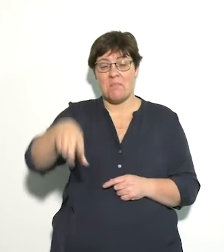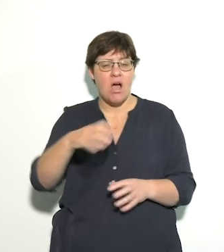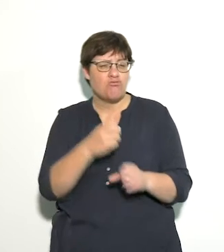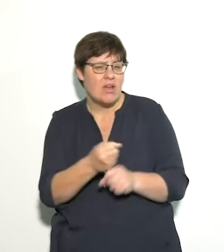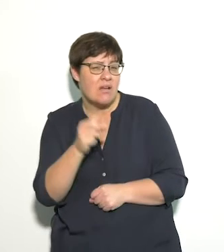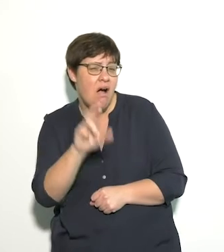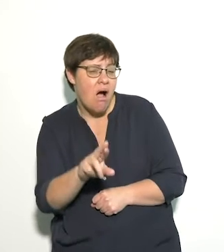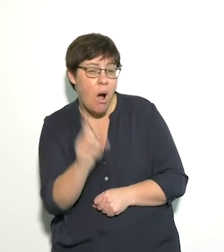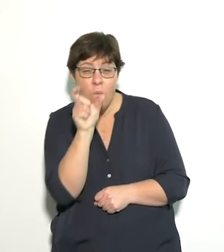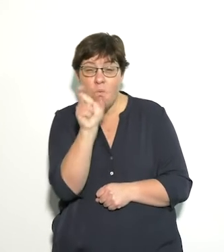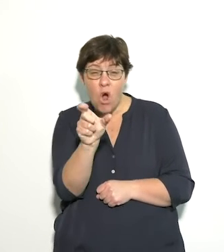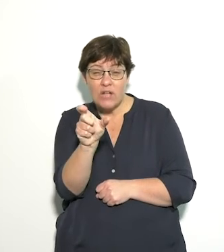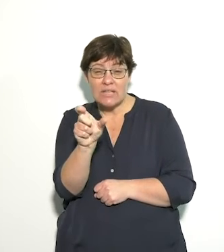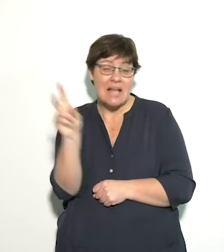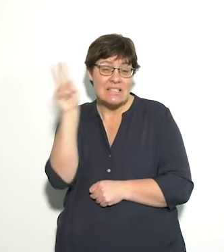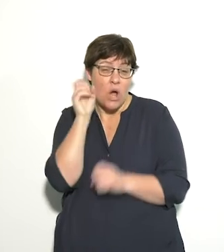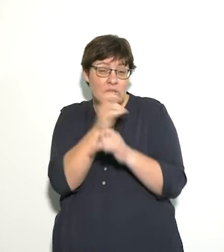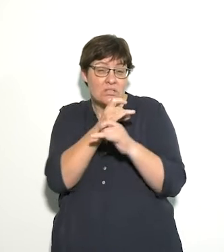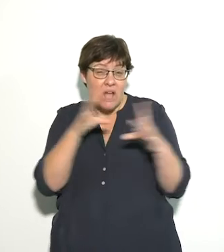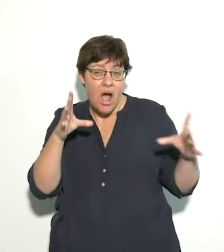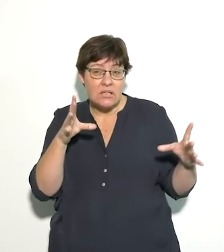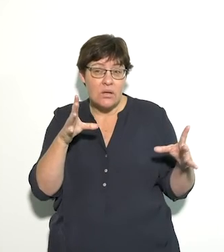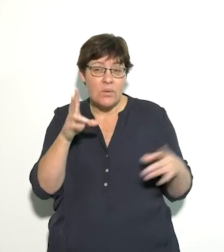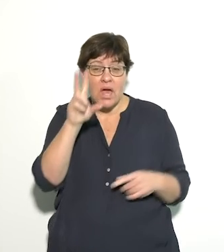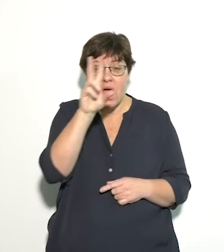which sound starts this word?